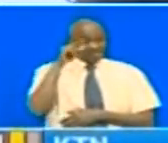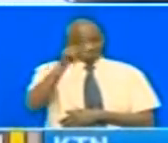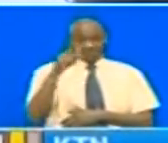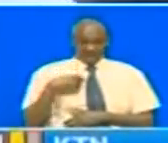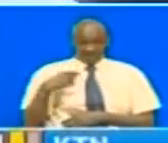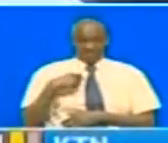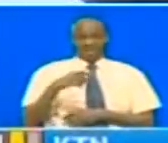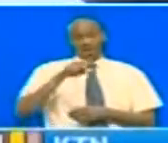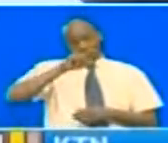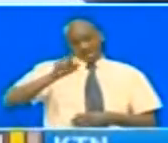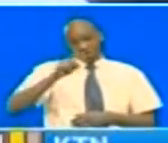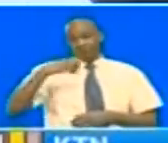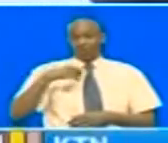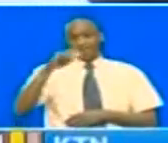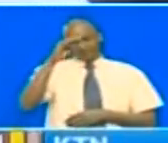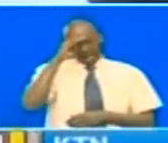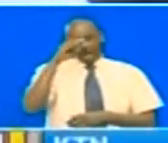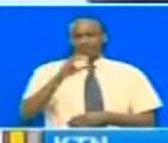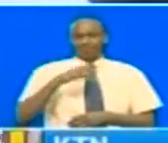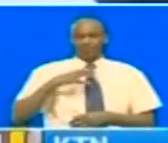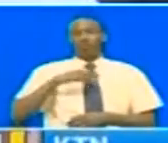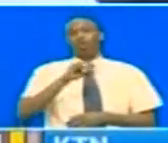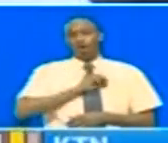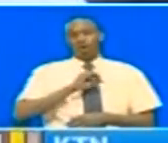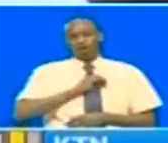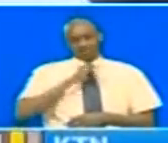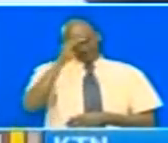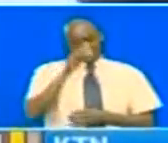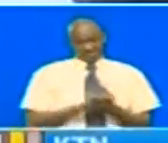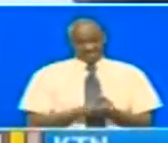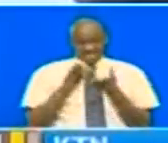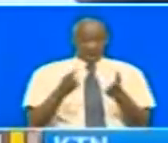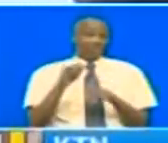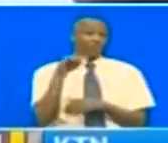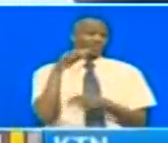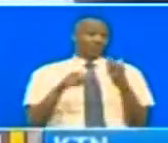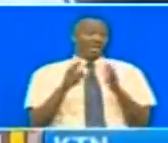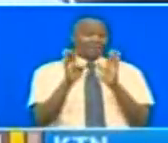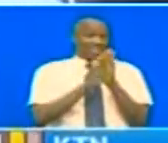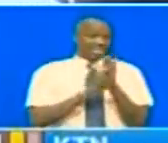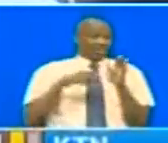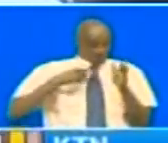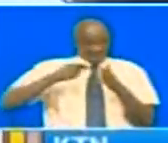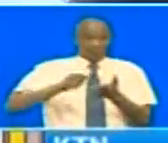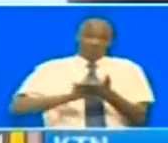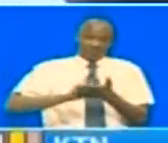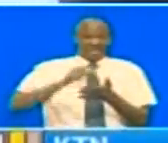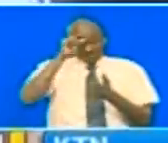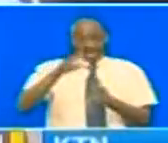watachukua mamilioni kutoka bar owners na inagojea bili inagojea kusainiwa na